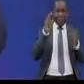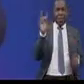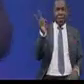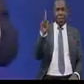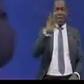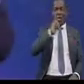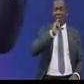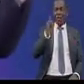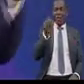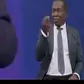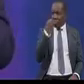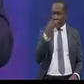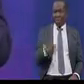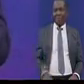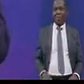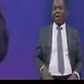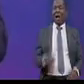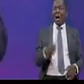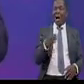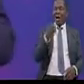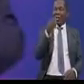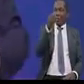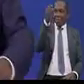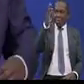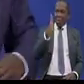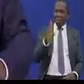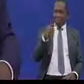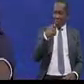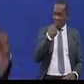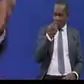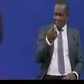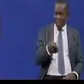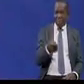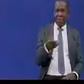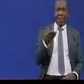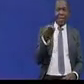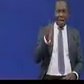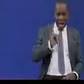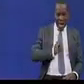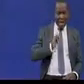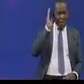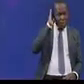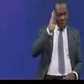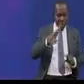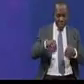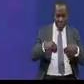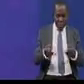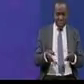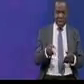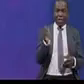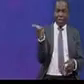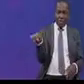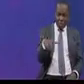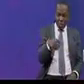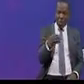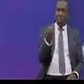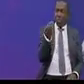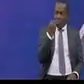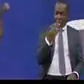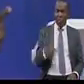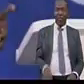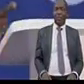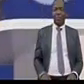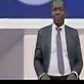And he went, and the Amalekites came against them, chapter 17, and again they overcame.